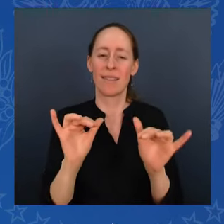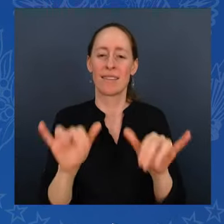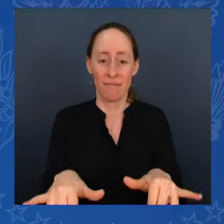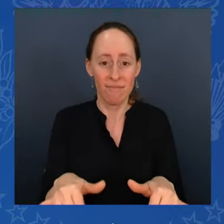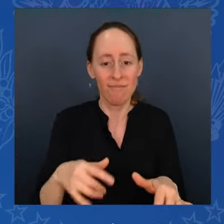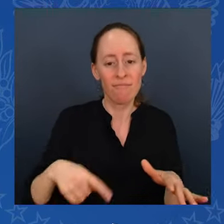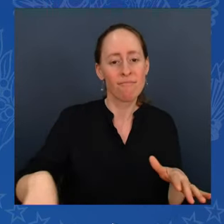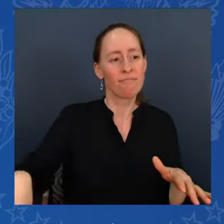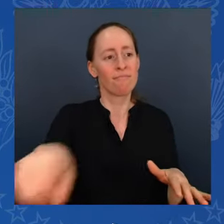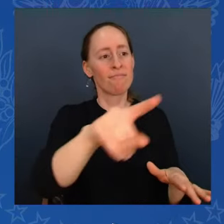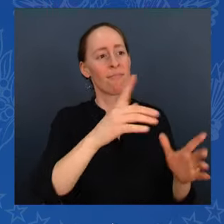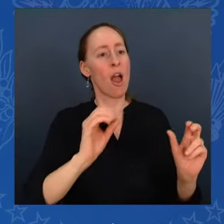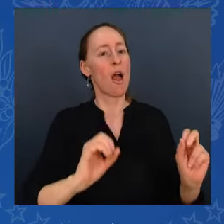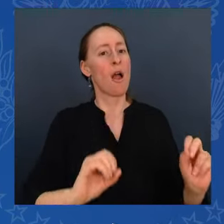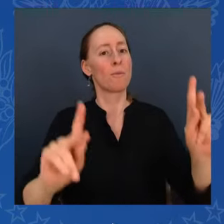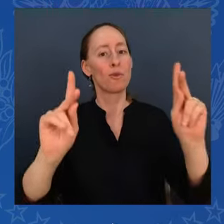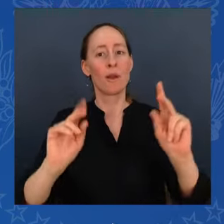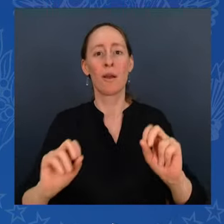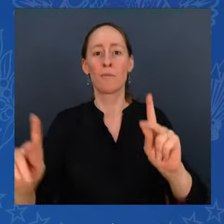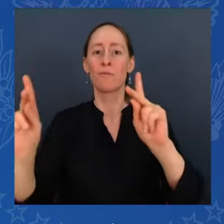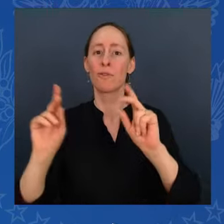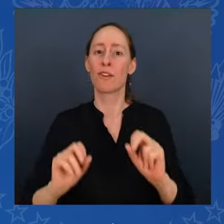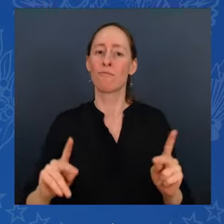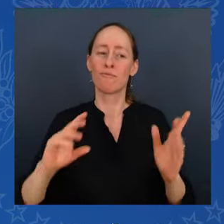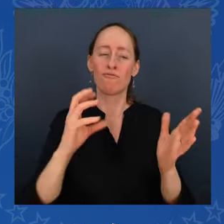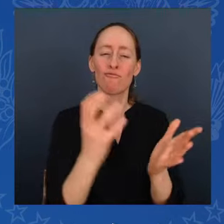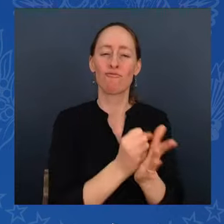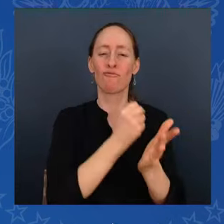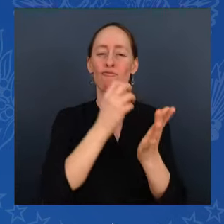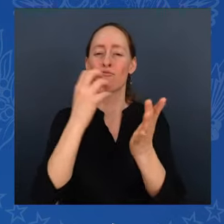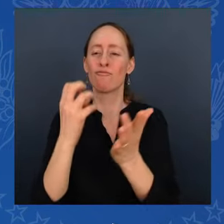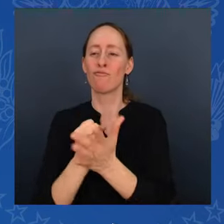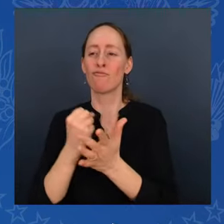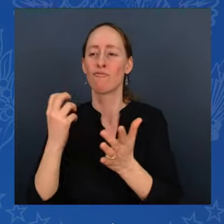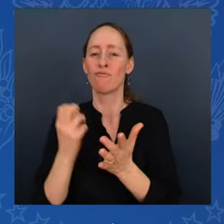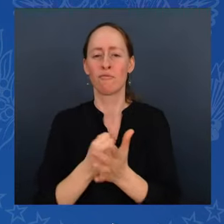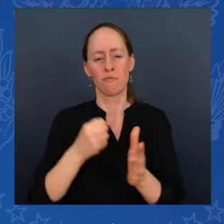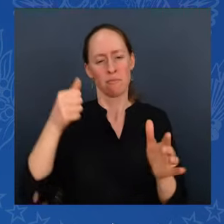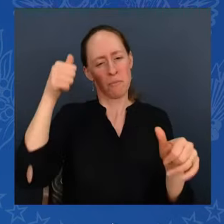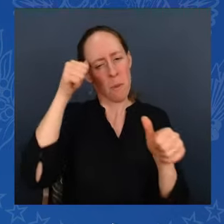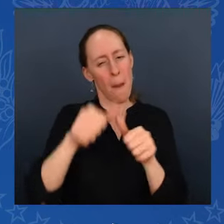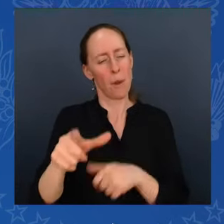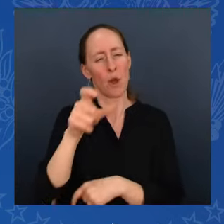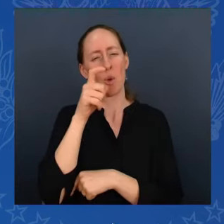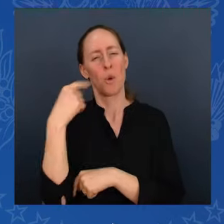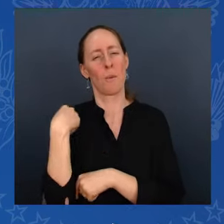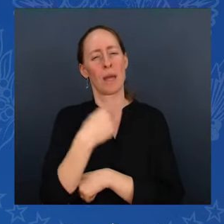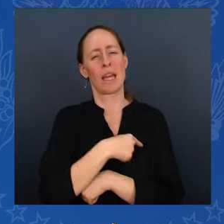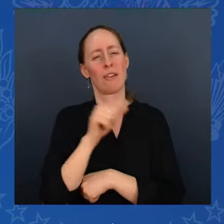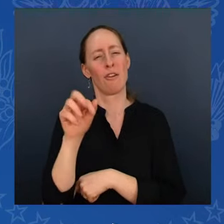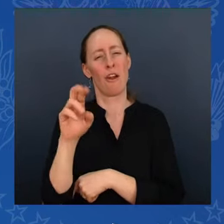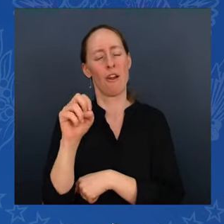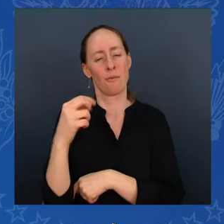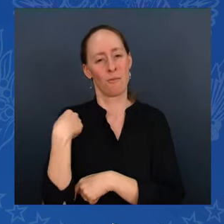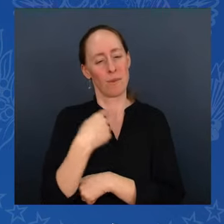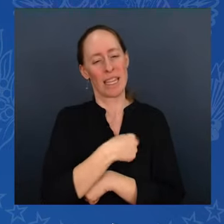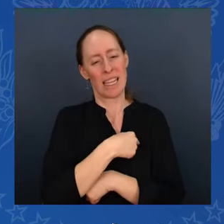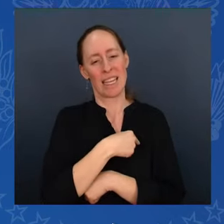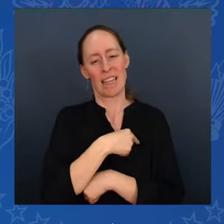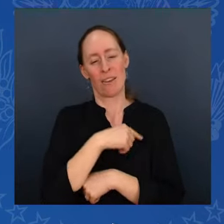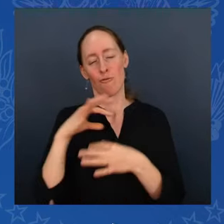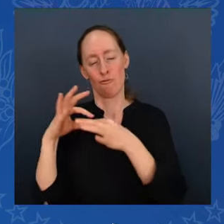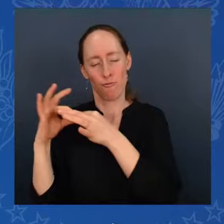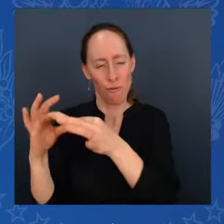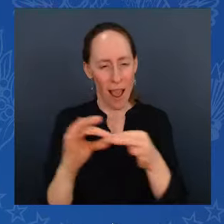future. And we just have to remember who we are. We are the United States of America, and there's nothing beyond our capacity if we